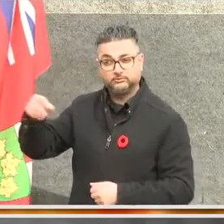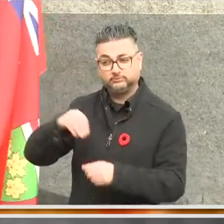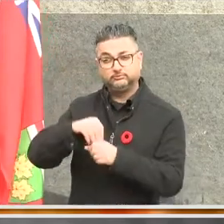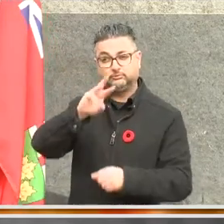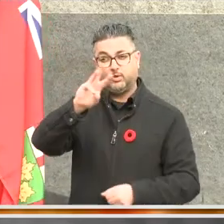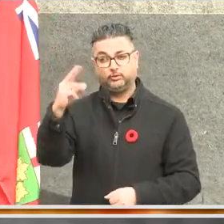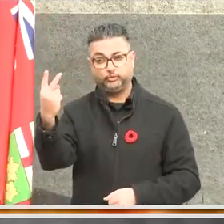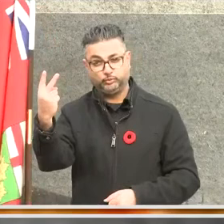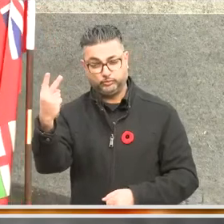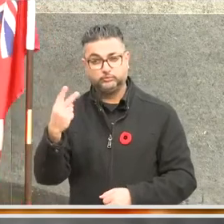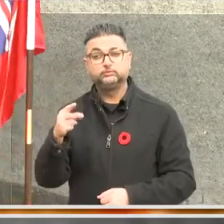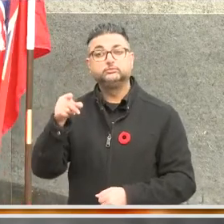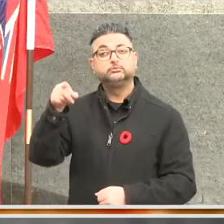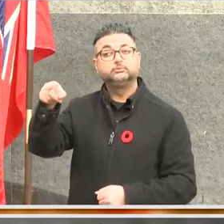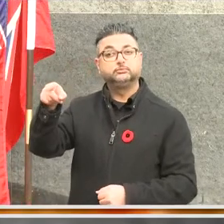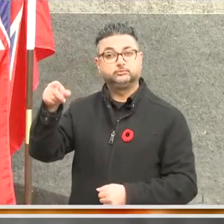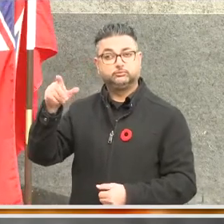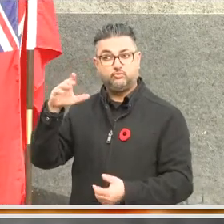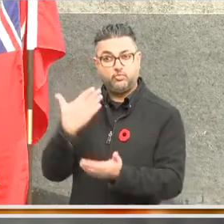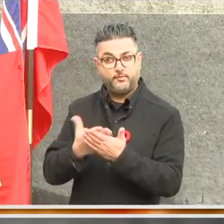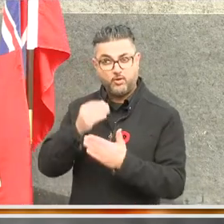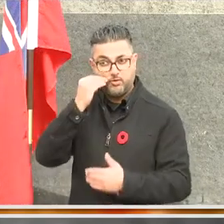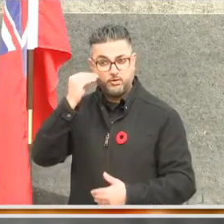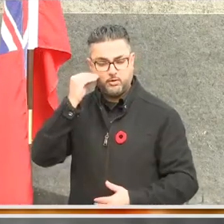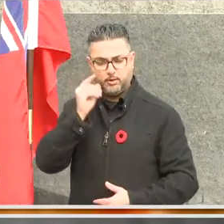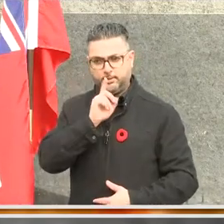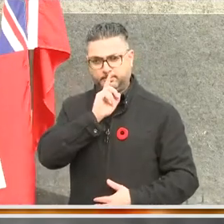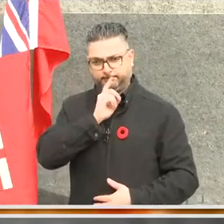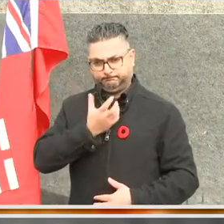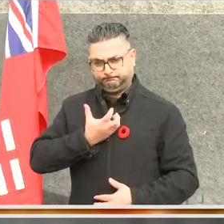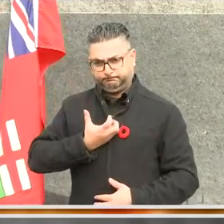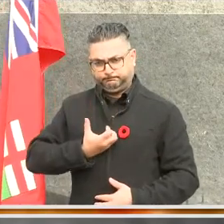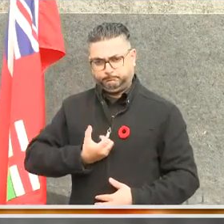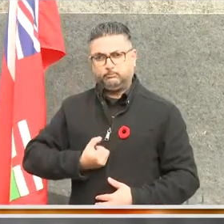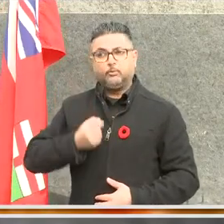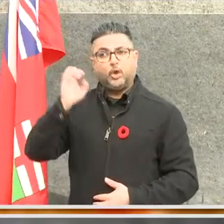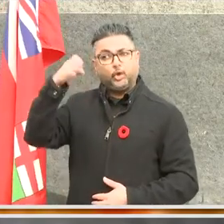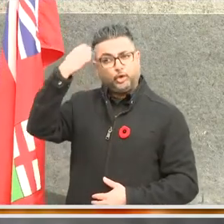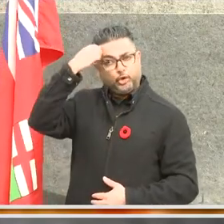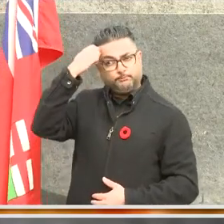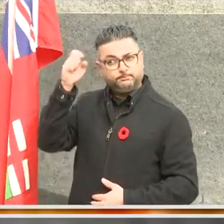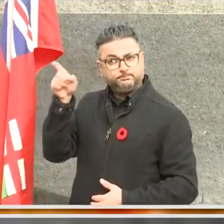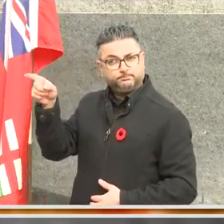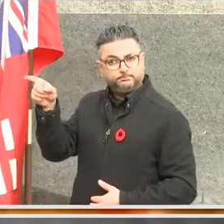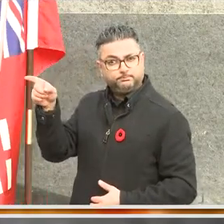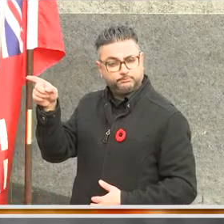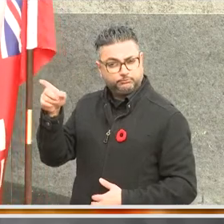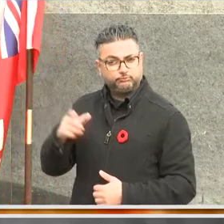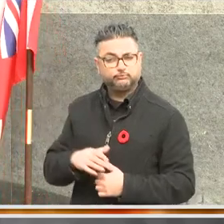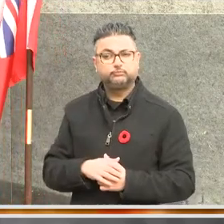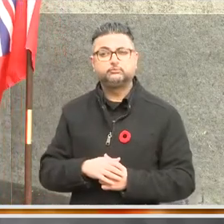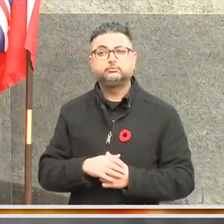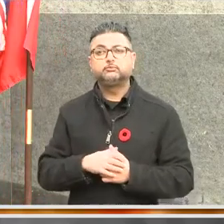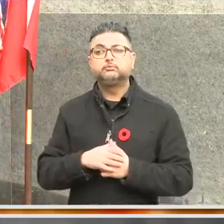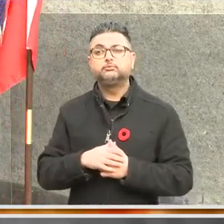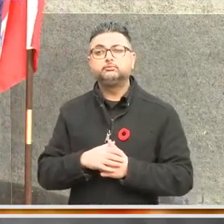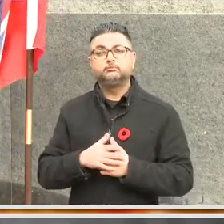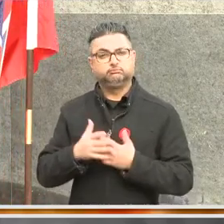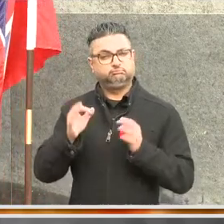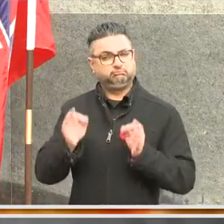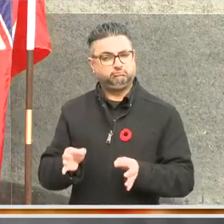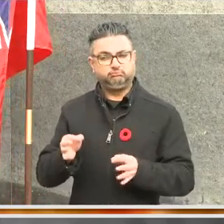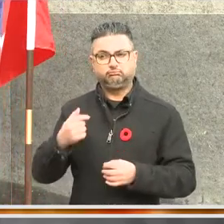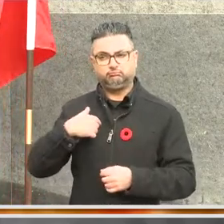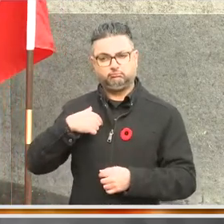us anything about his time in Europe until we found out that he decided he wanted to also enlist